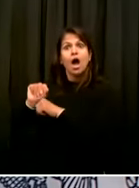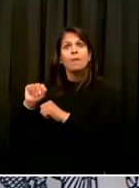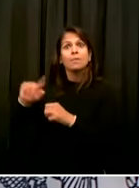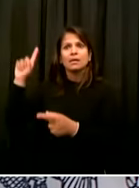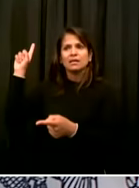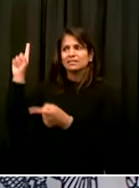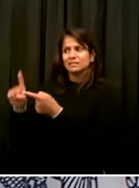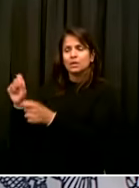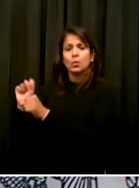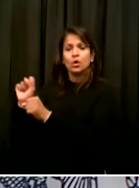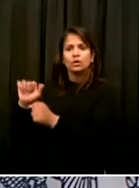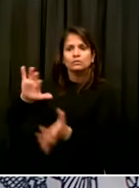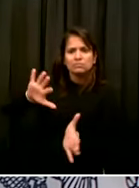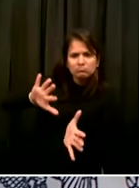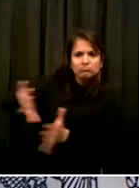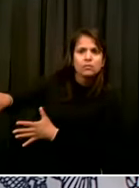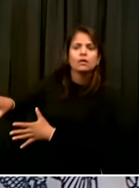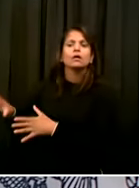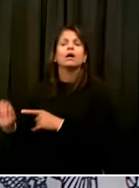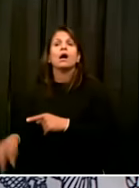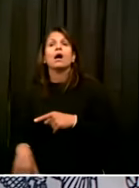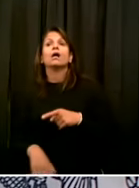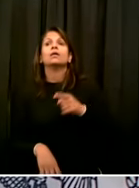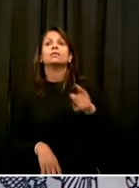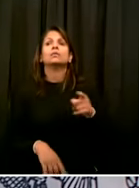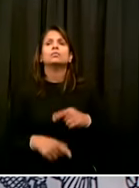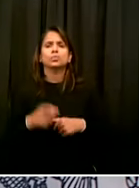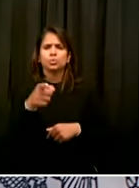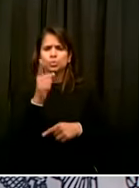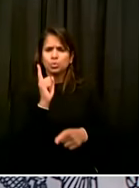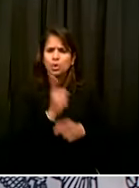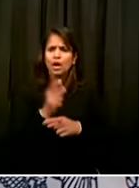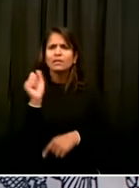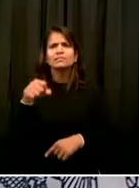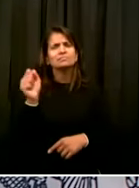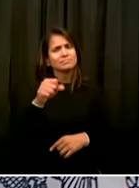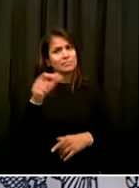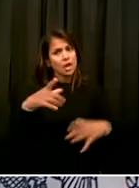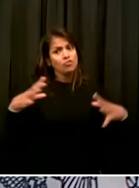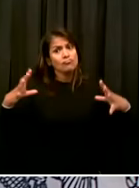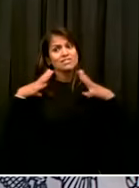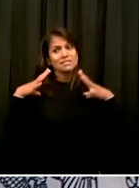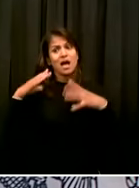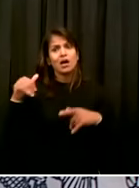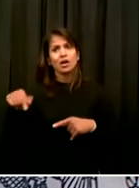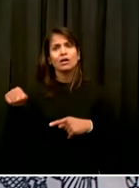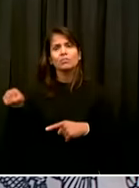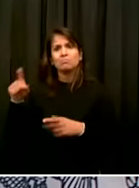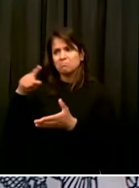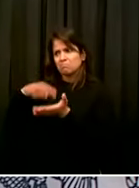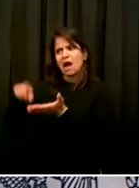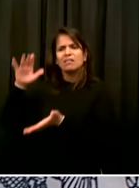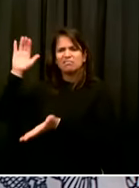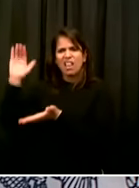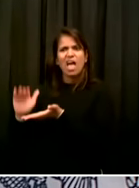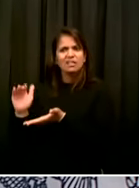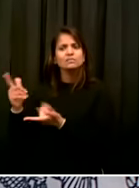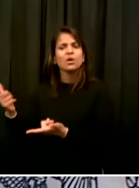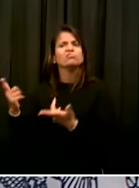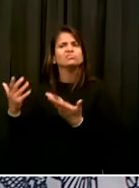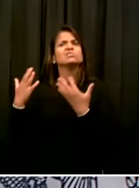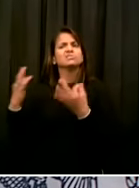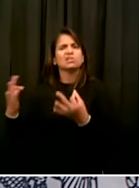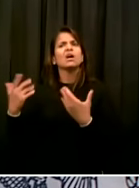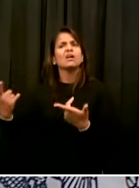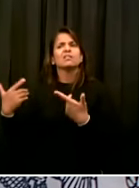of retirements, that's going to change the equation in some ways. But the other thing they have to think about here is actually getting the